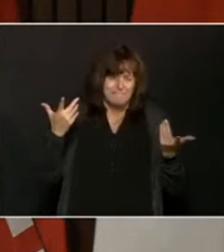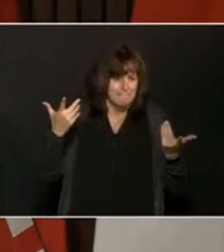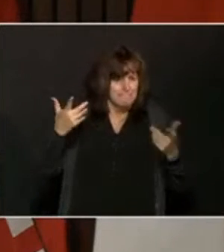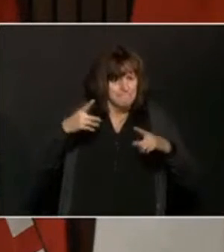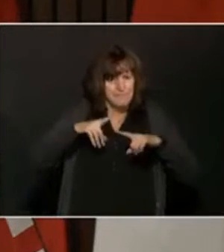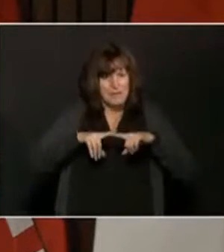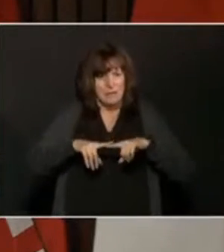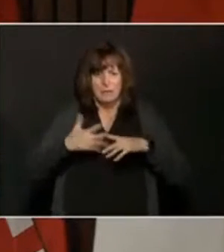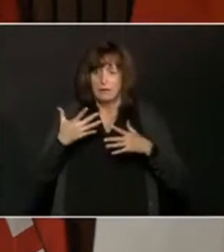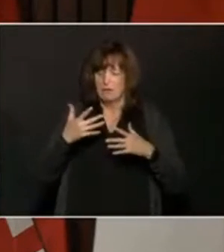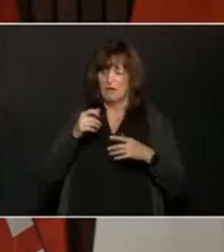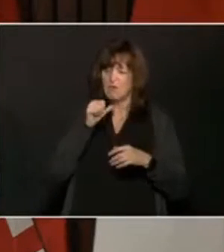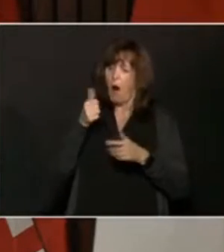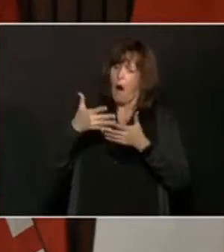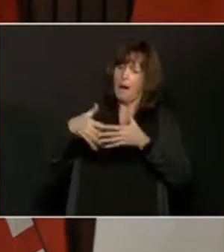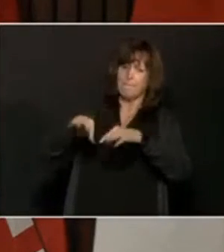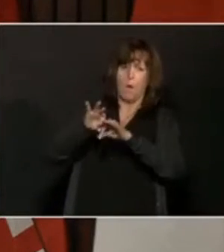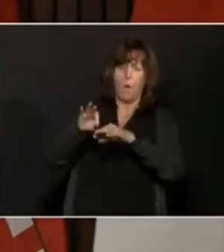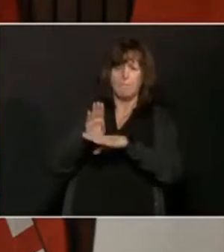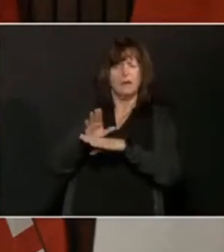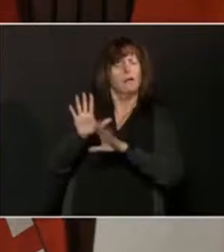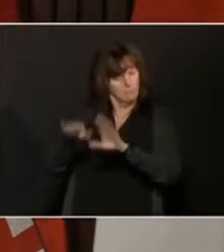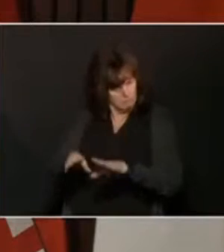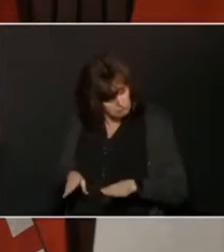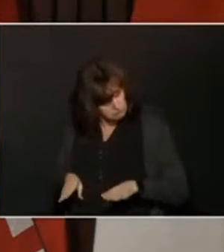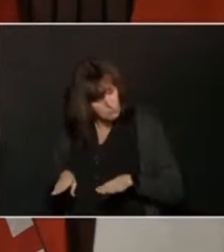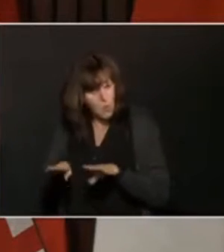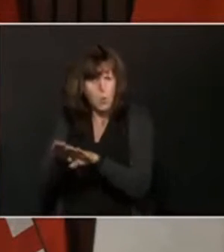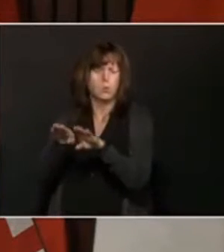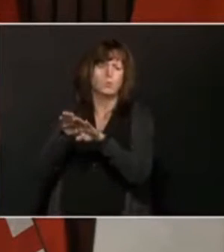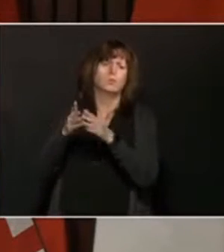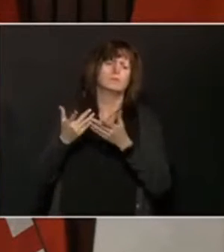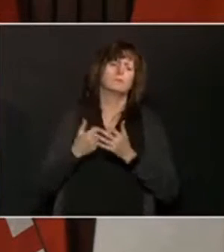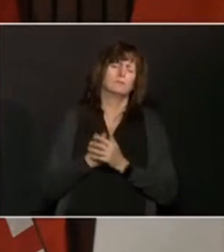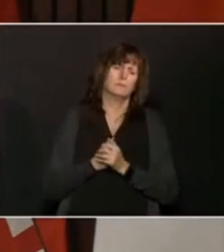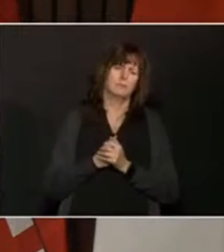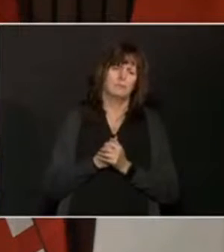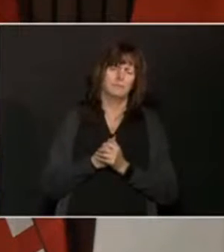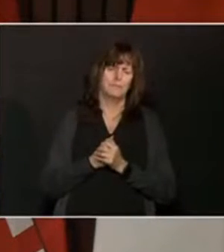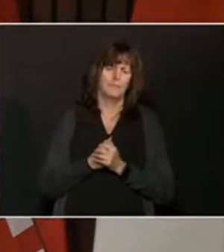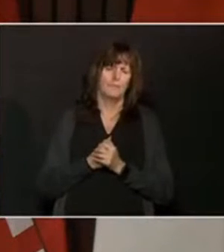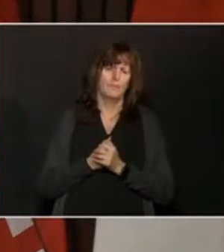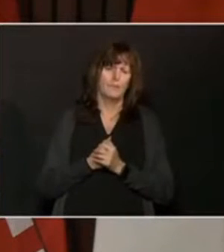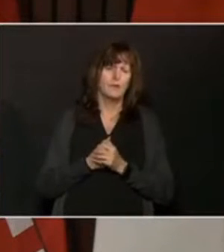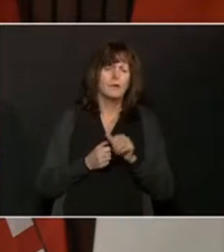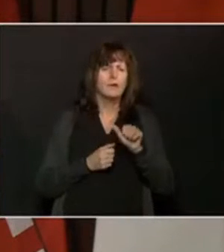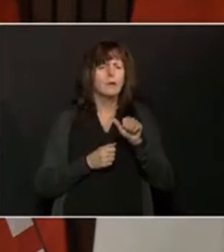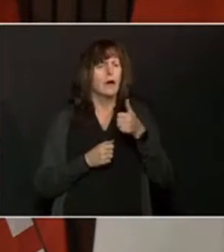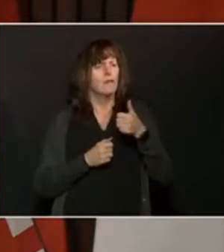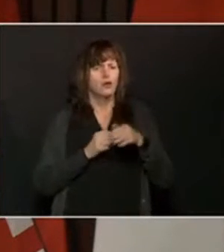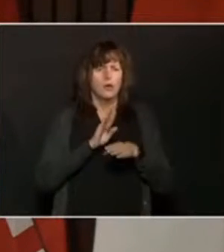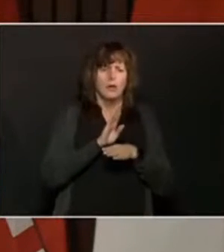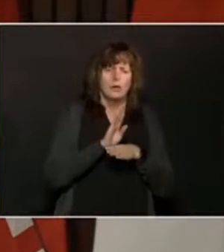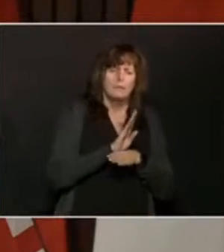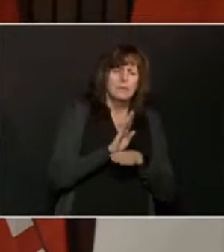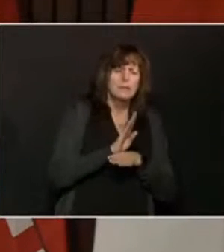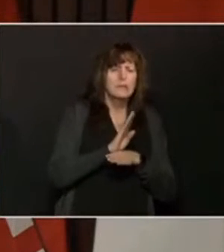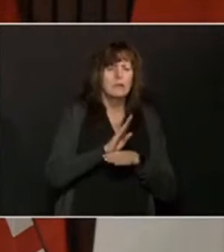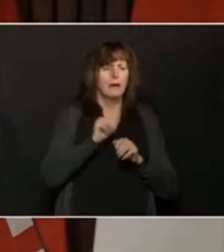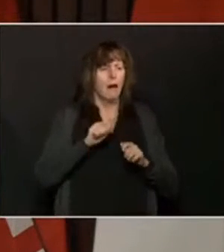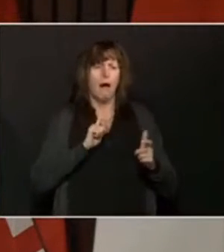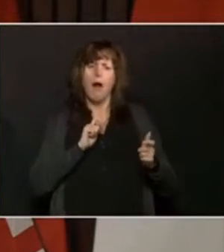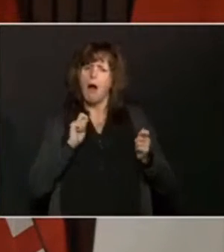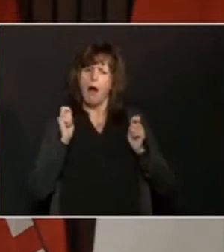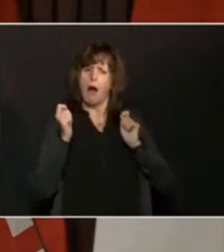closed, and there were reductions or restrictions in operating for other businesses. And finally, I think what was really